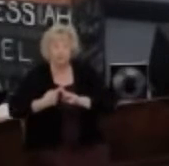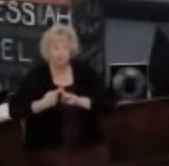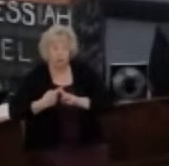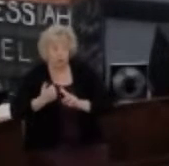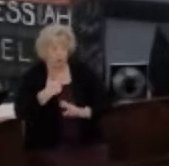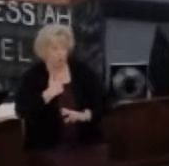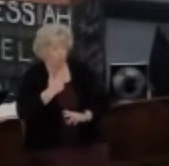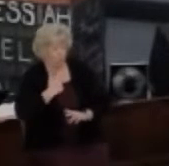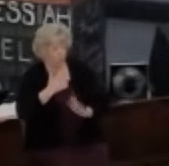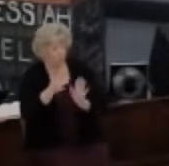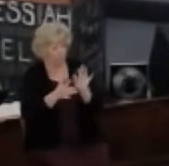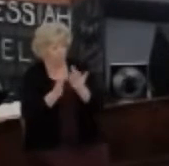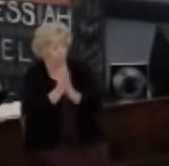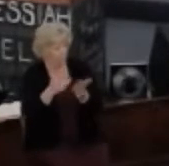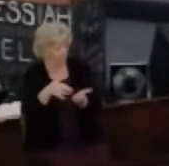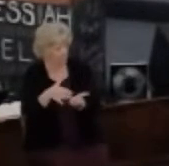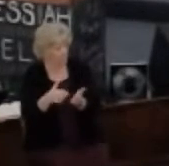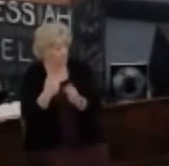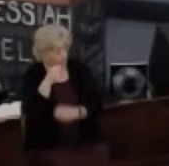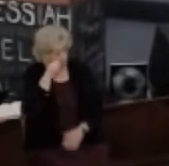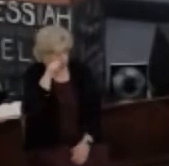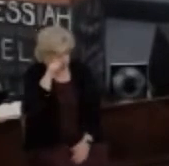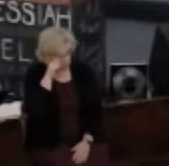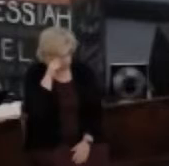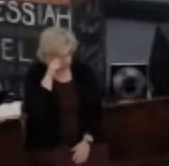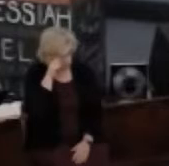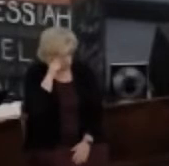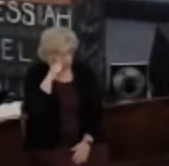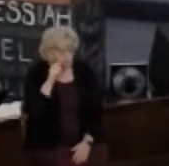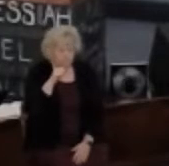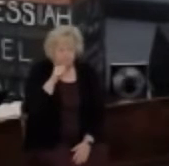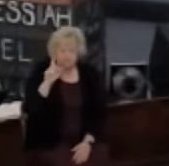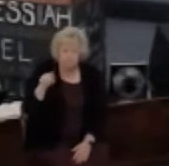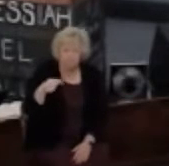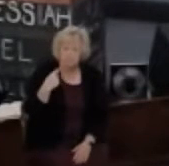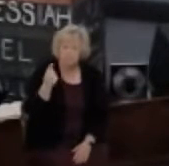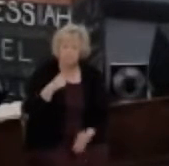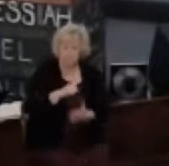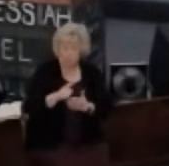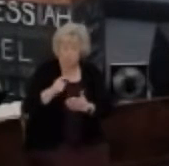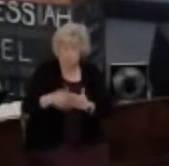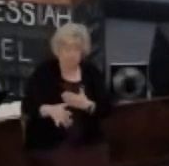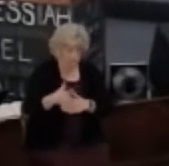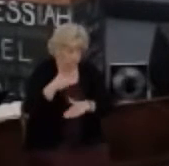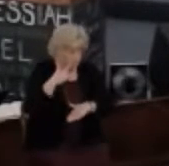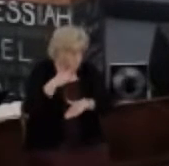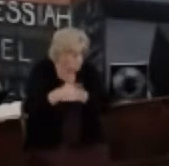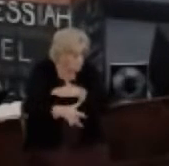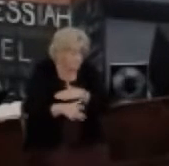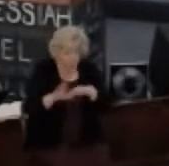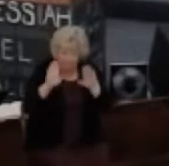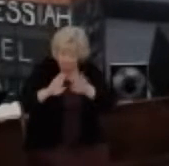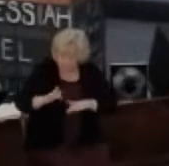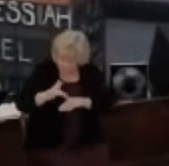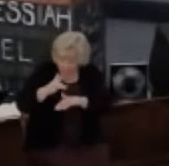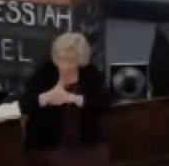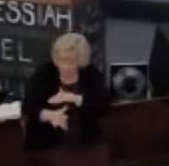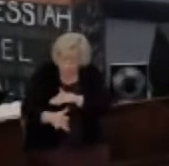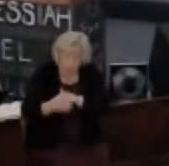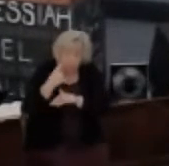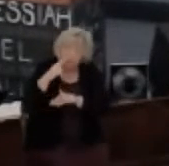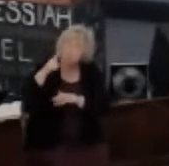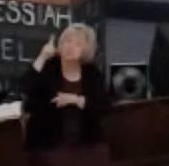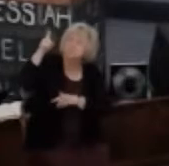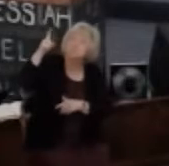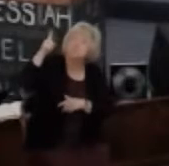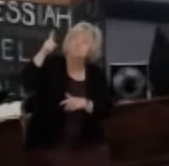study? Let's not only make our weekends available or our Sundays available for